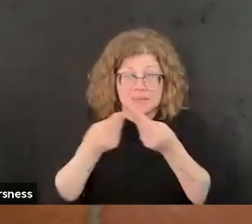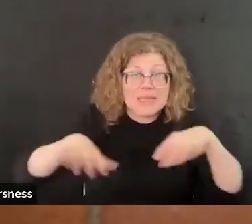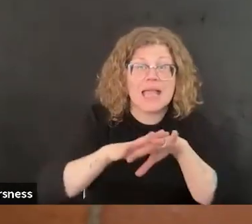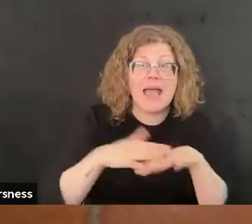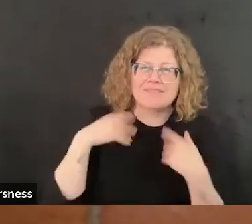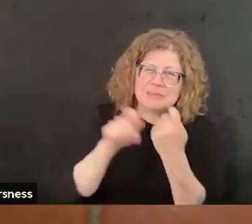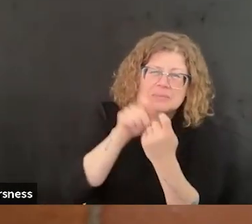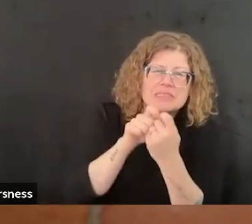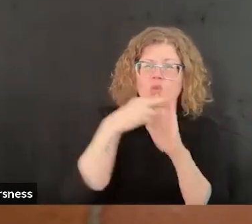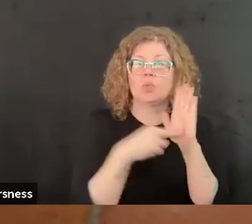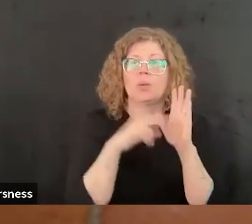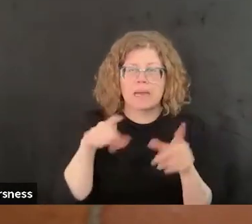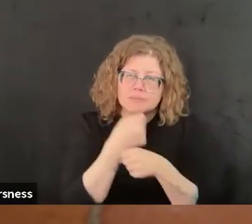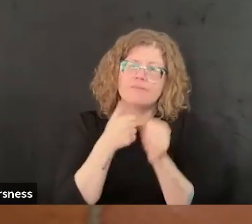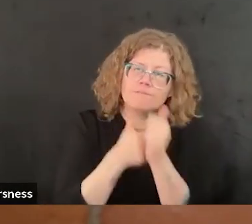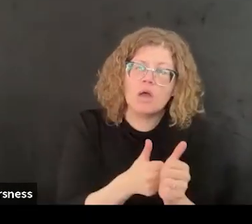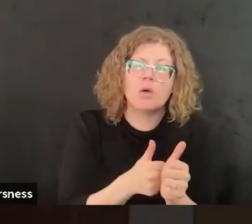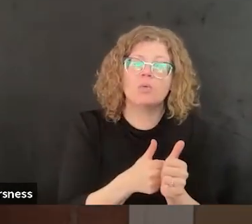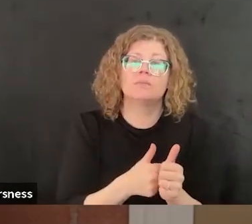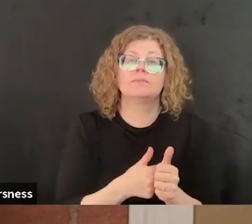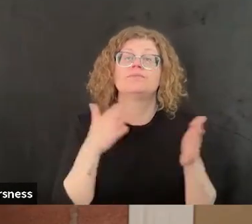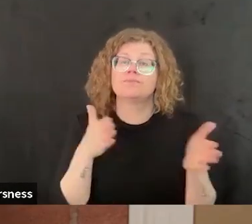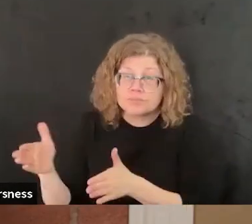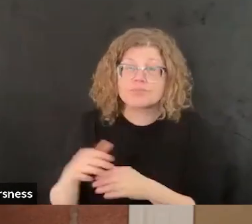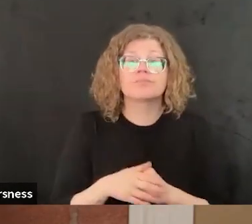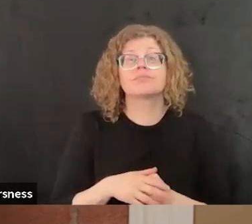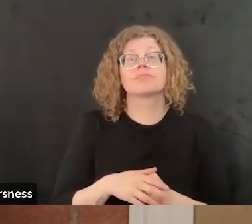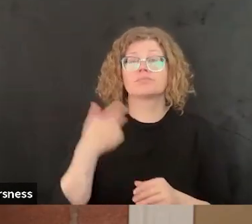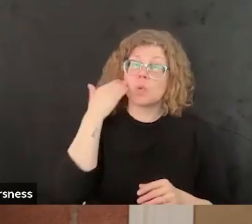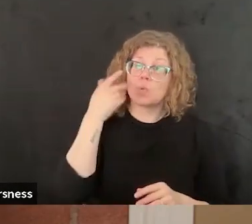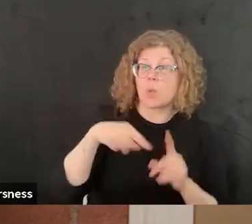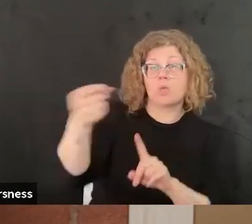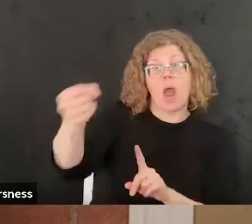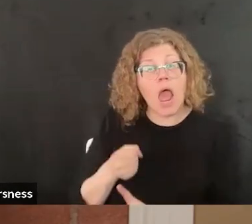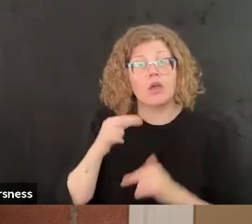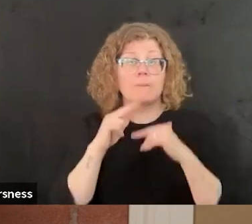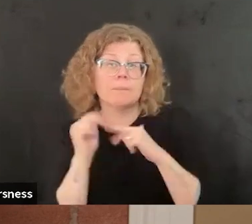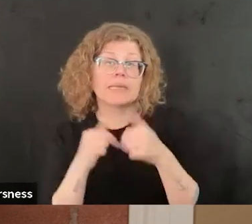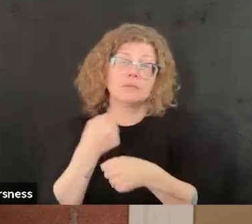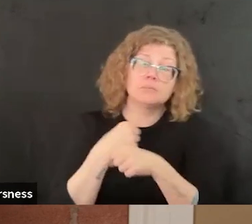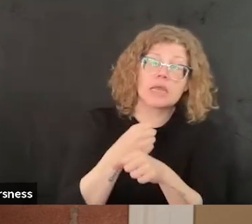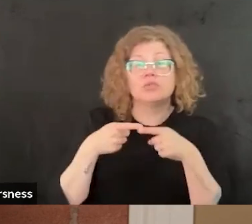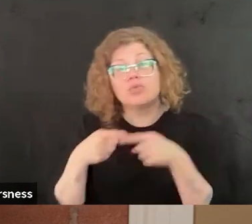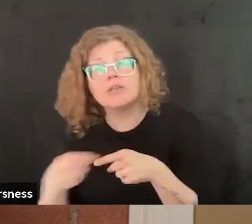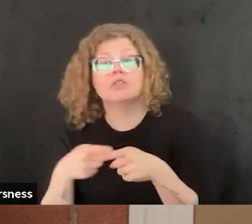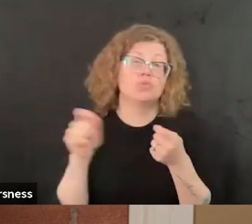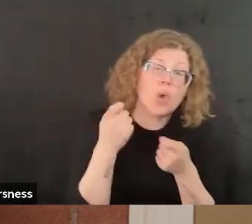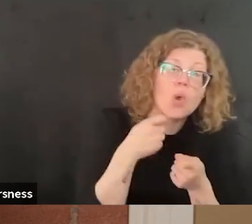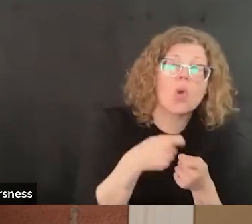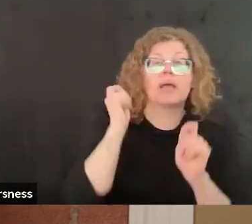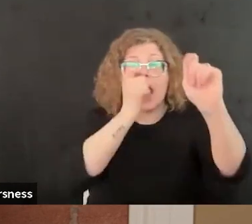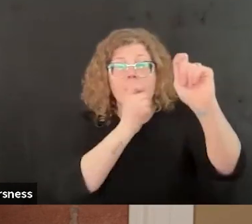need to follow so that you can account for those upfront. Fabrication can be expensive and installation can be expensive,